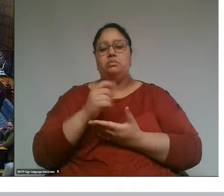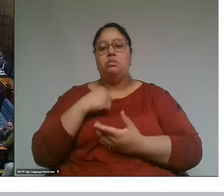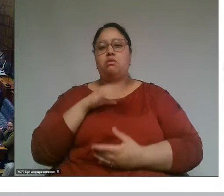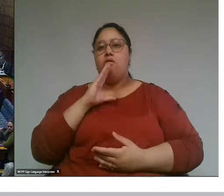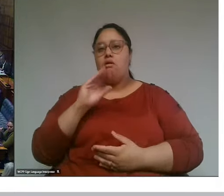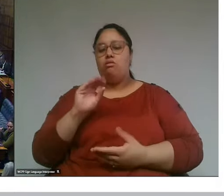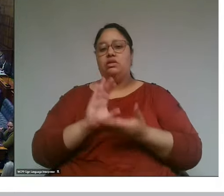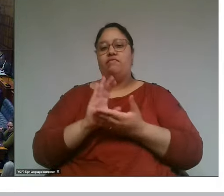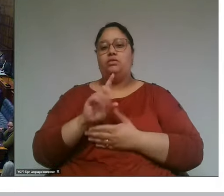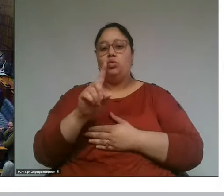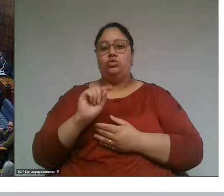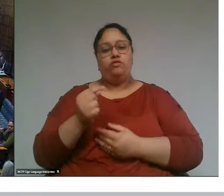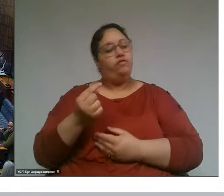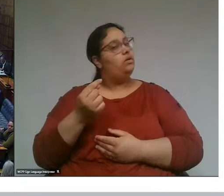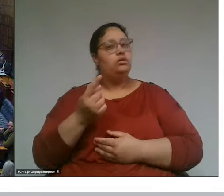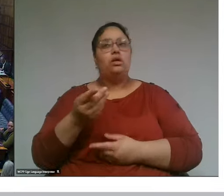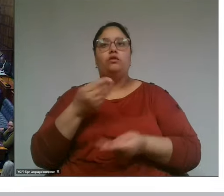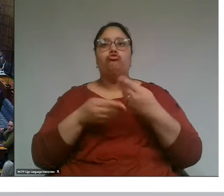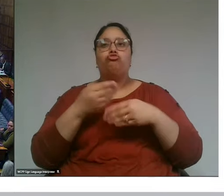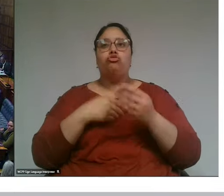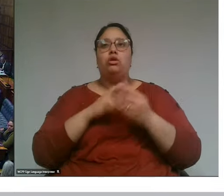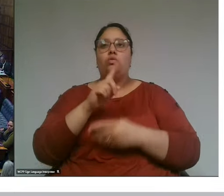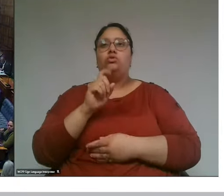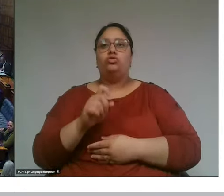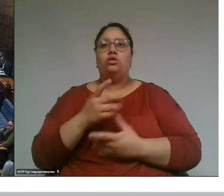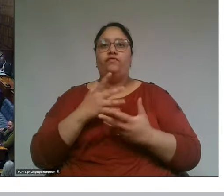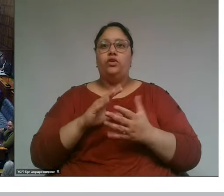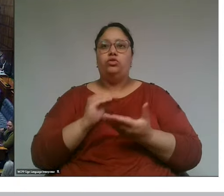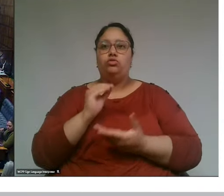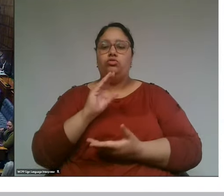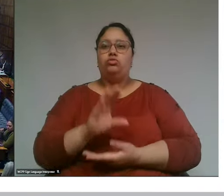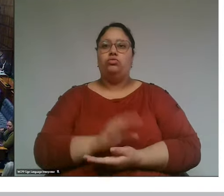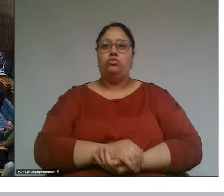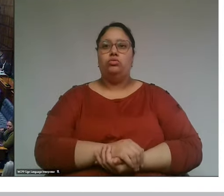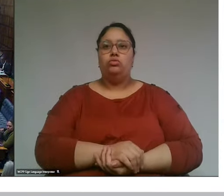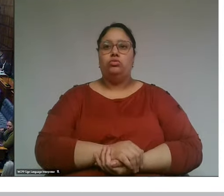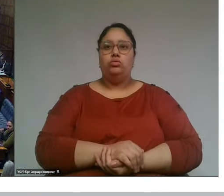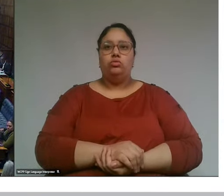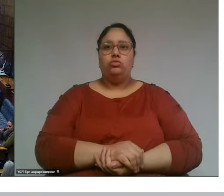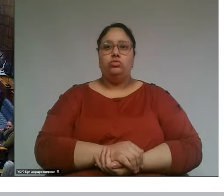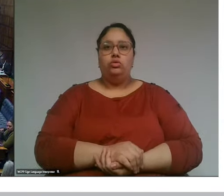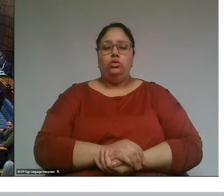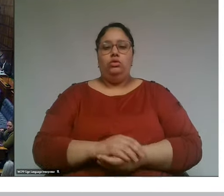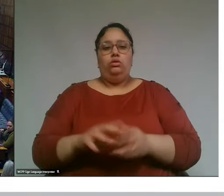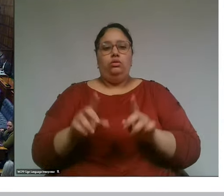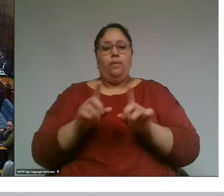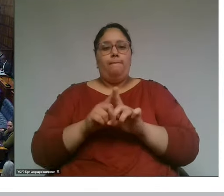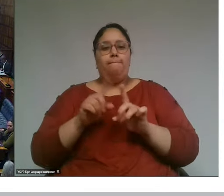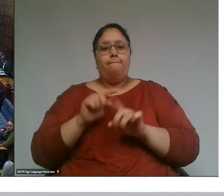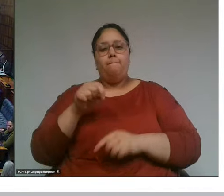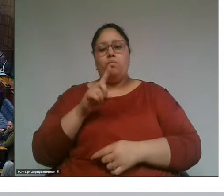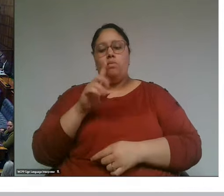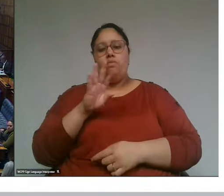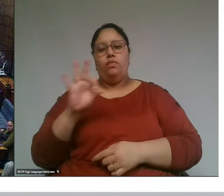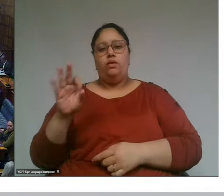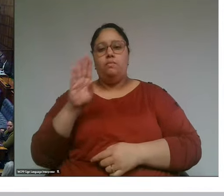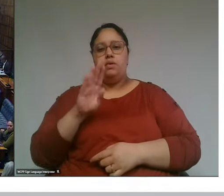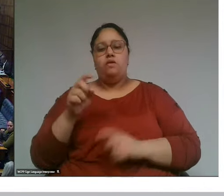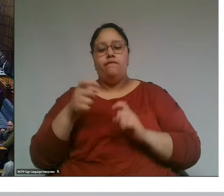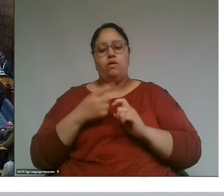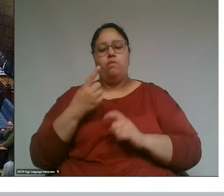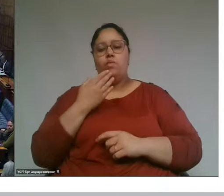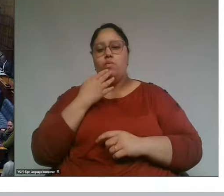investment question first and then the trade question with respect to Investments um you're correct it was 4.13 billion and one of it was from